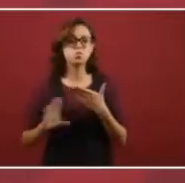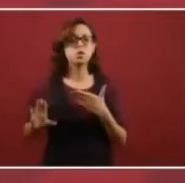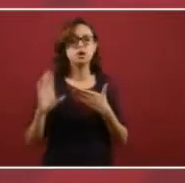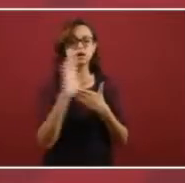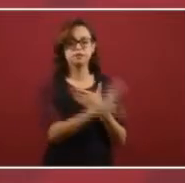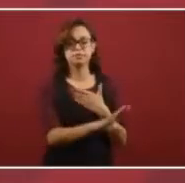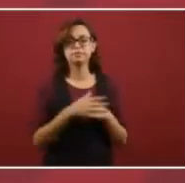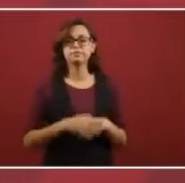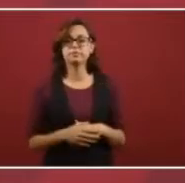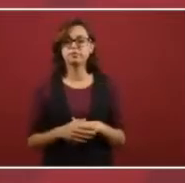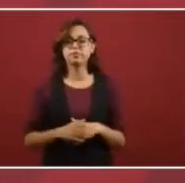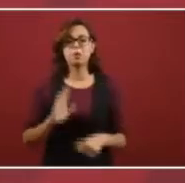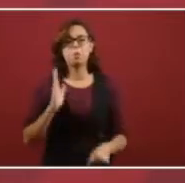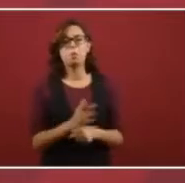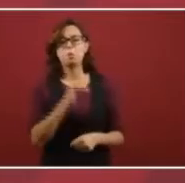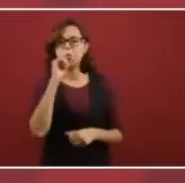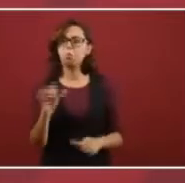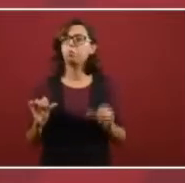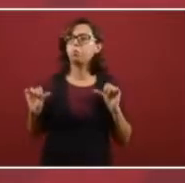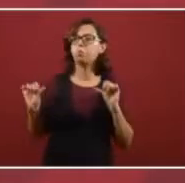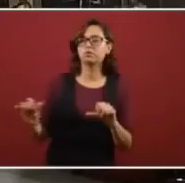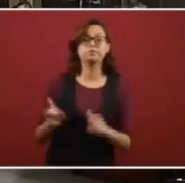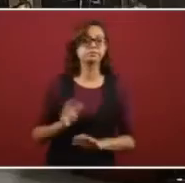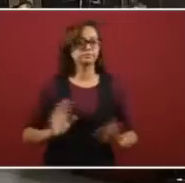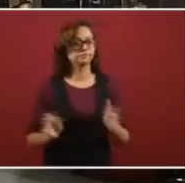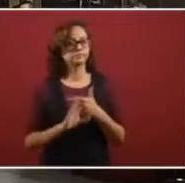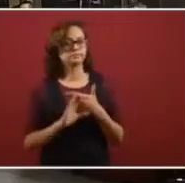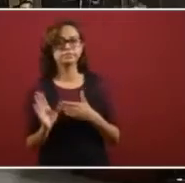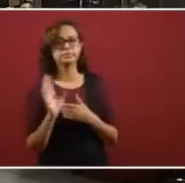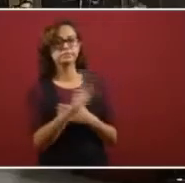combating corruption, impunity.